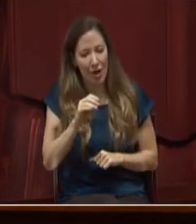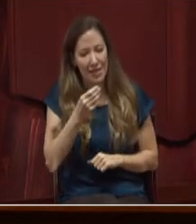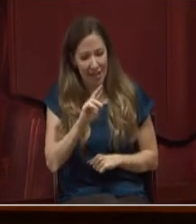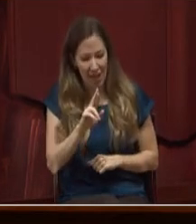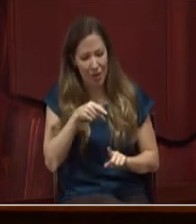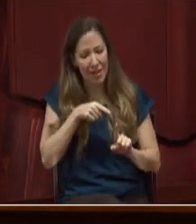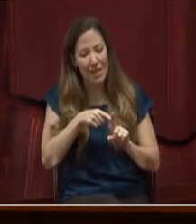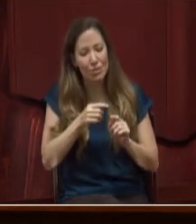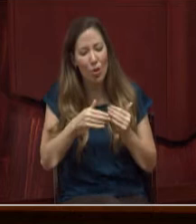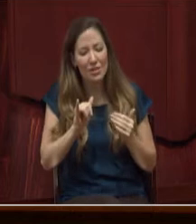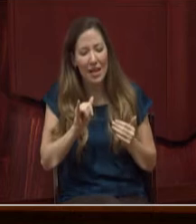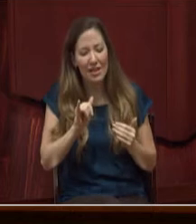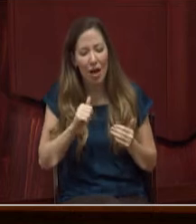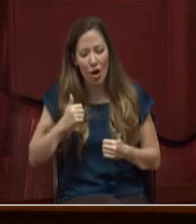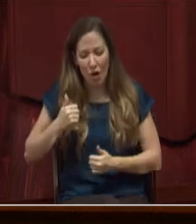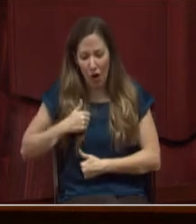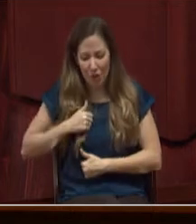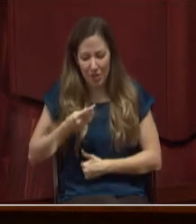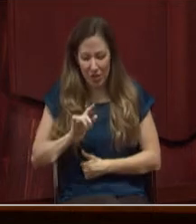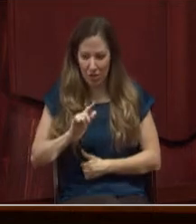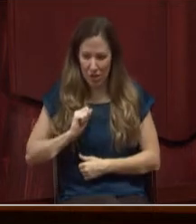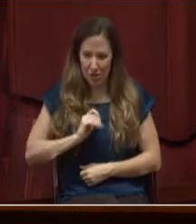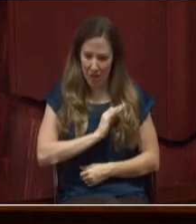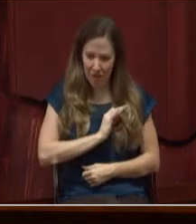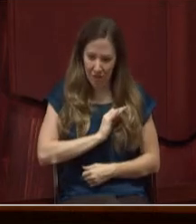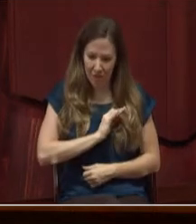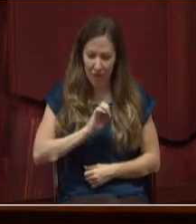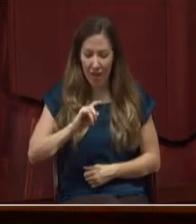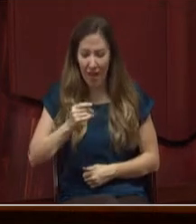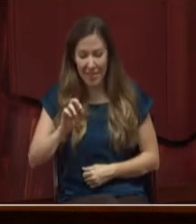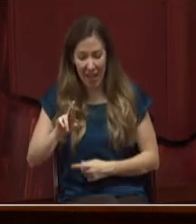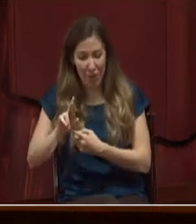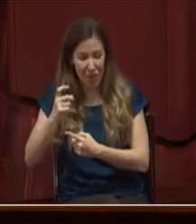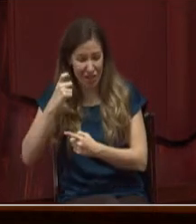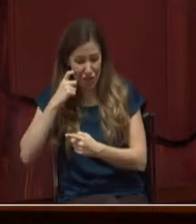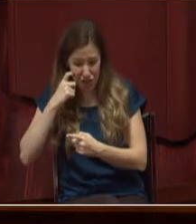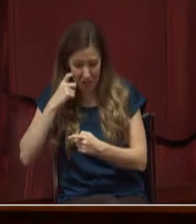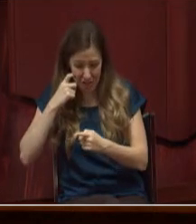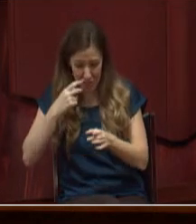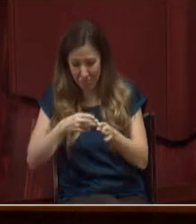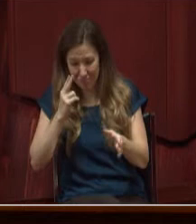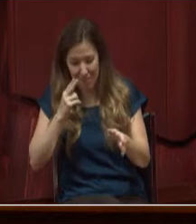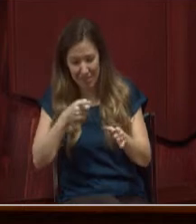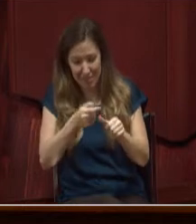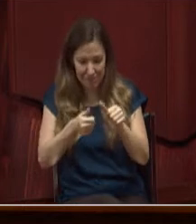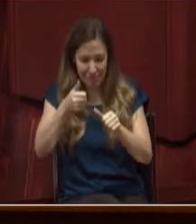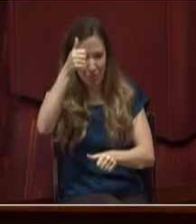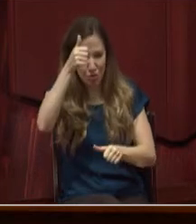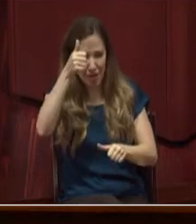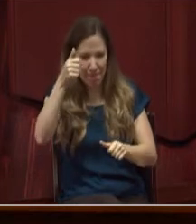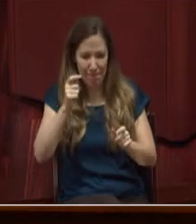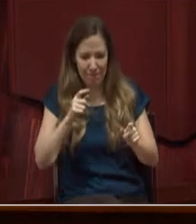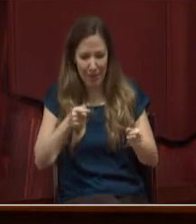Army General Staff than in previous administrations, given Eisenhower had just come off the job as Supreme Allied Commander during World